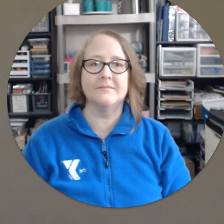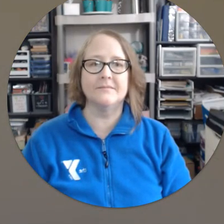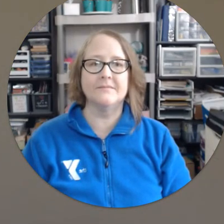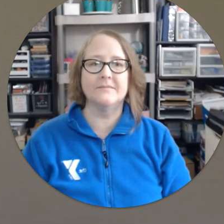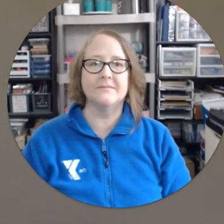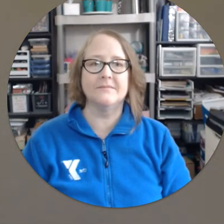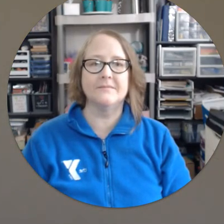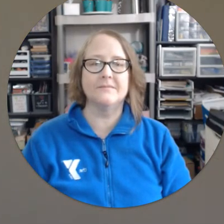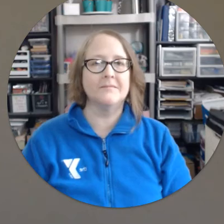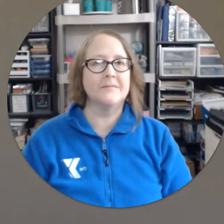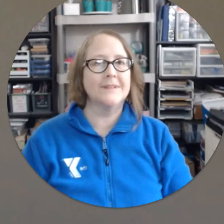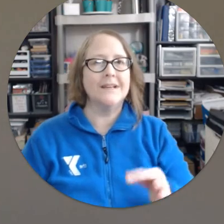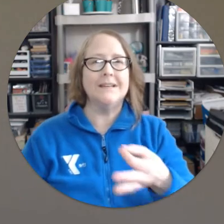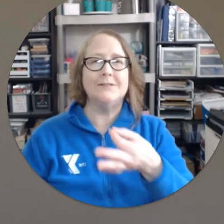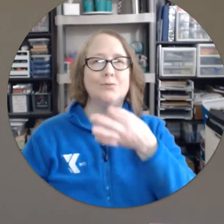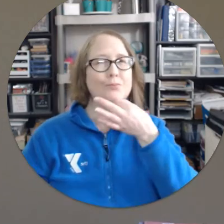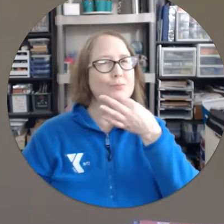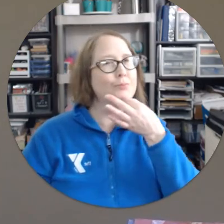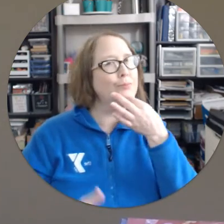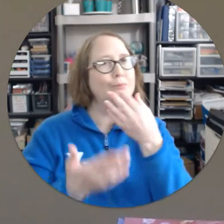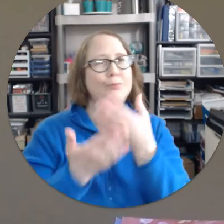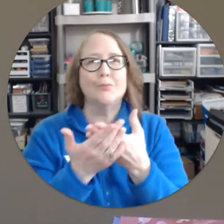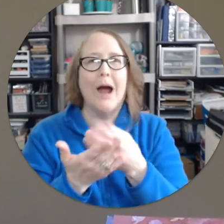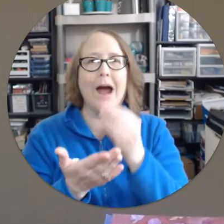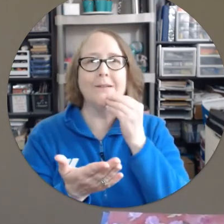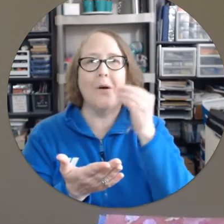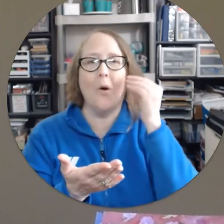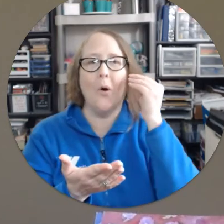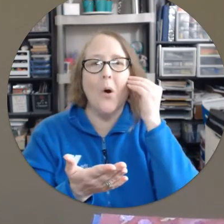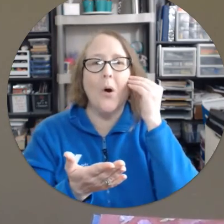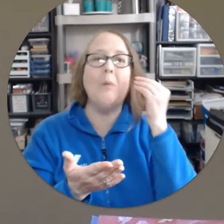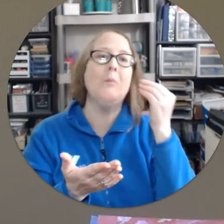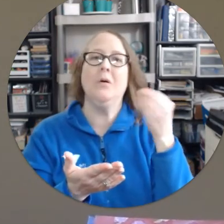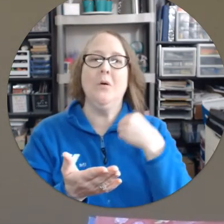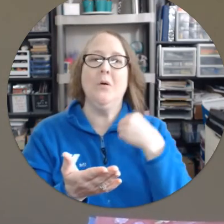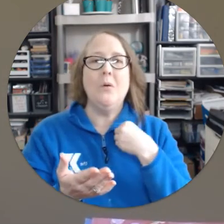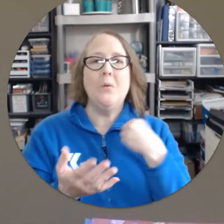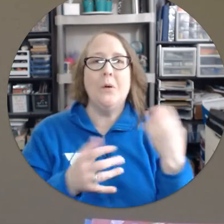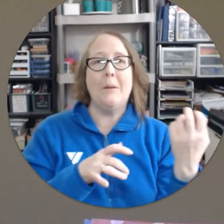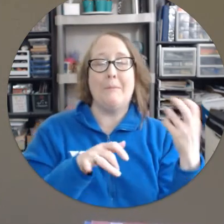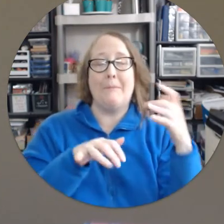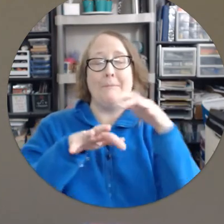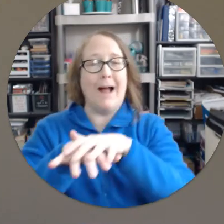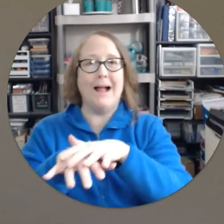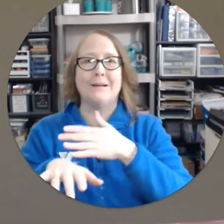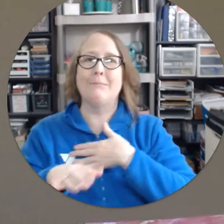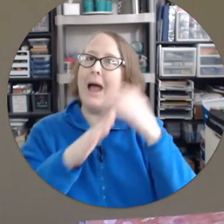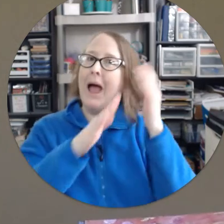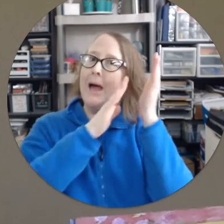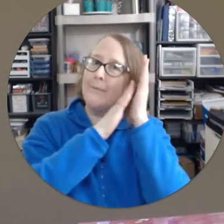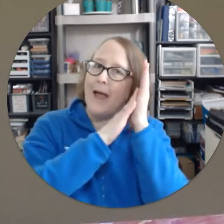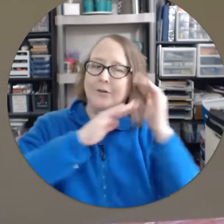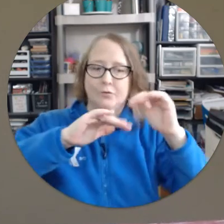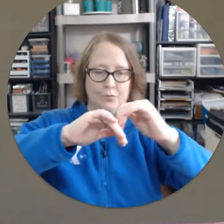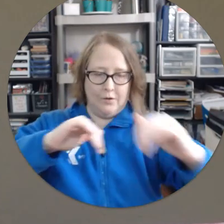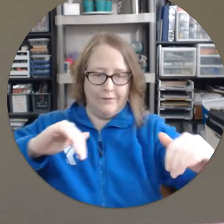As soon as we got home, we piled into my bed to divide the